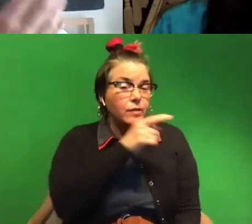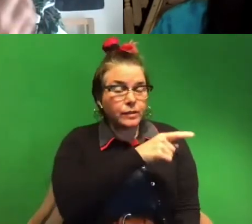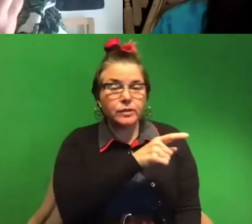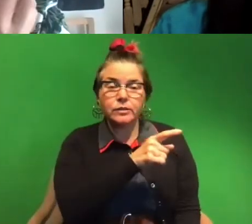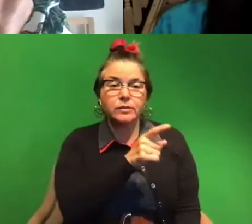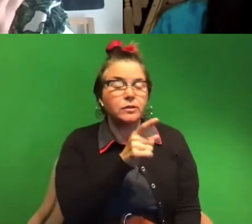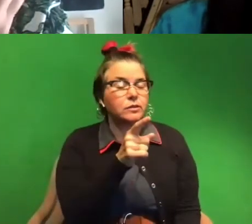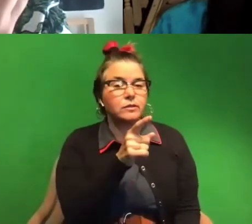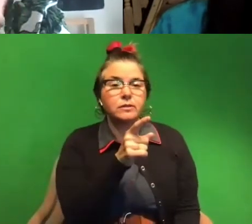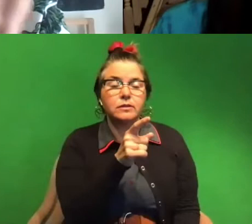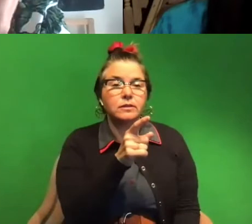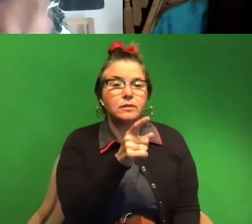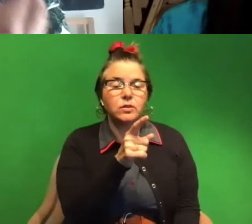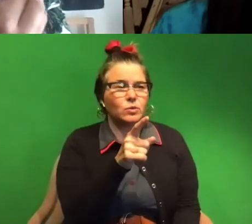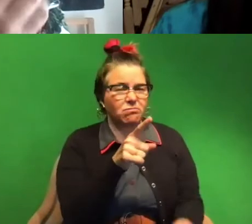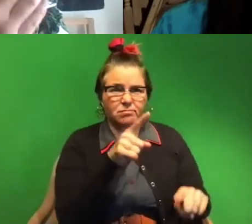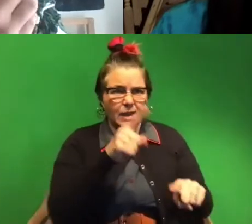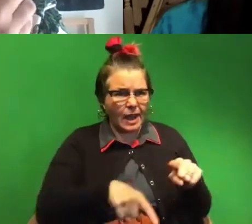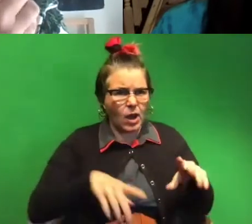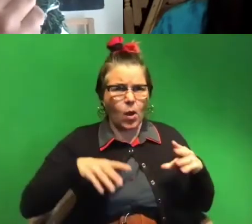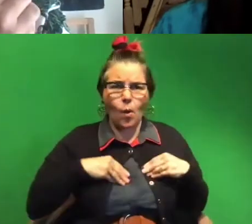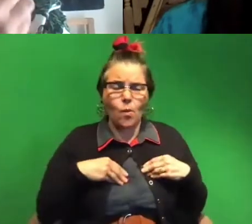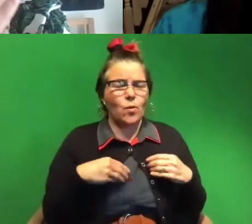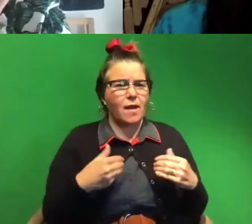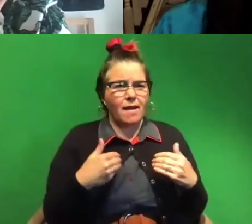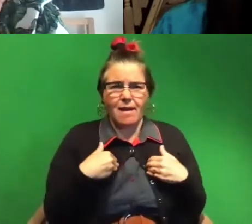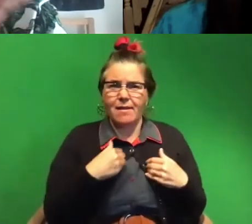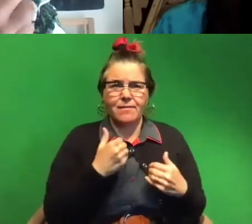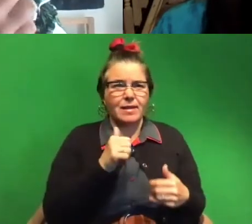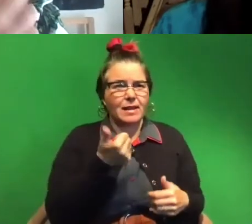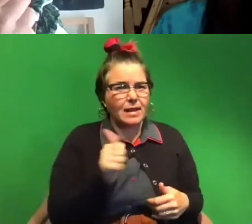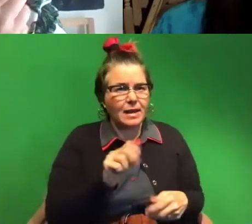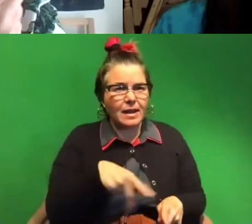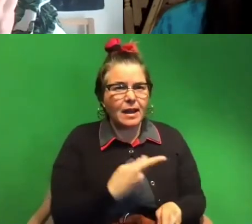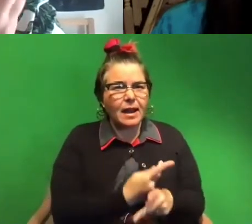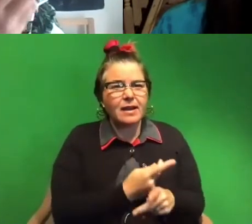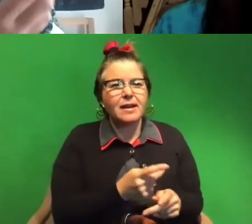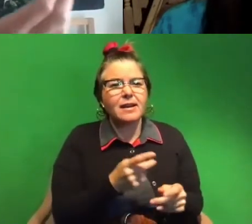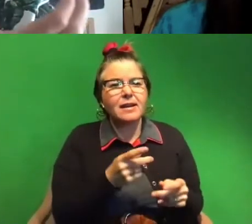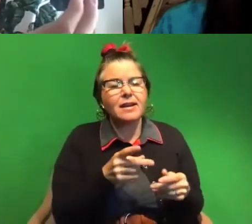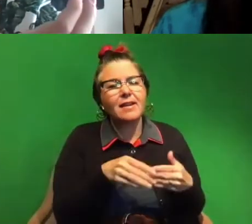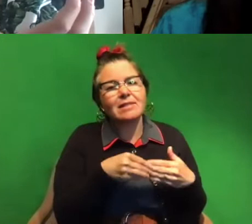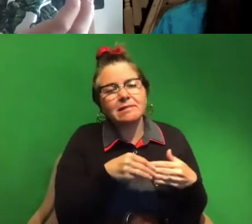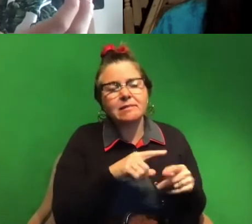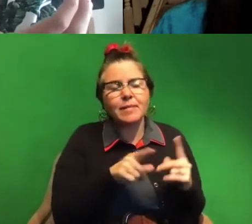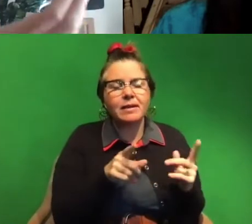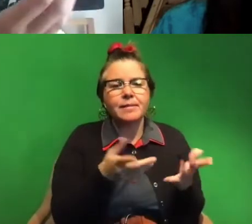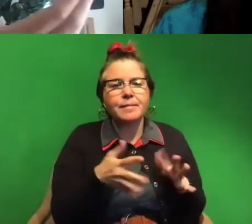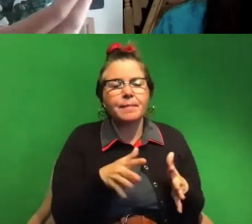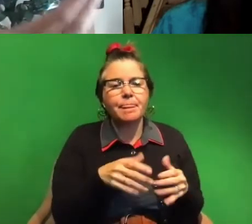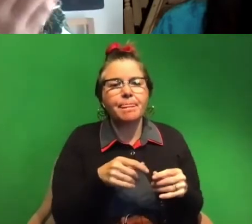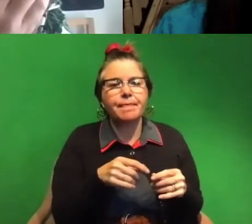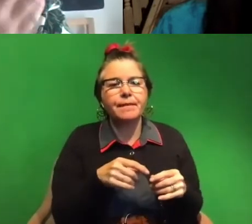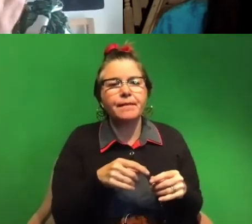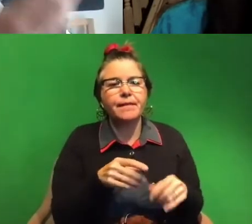absolutely not to own or possess any sort of, it gets wiggly, but you have